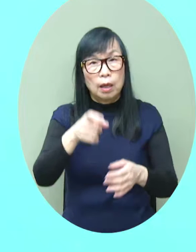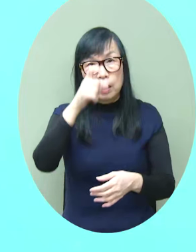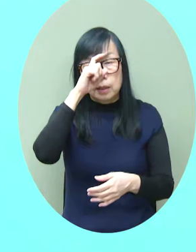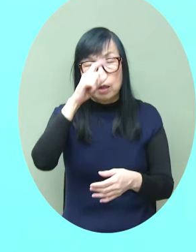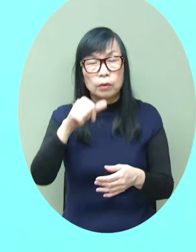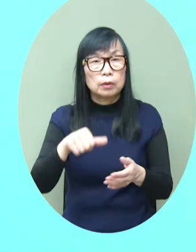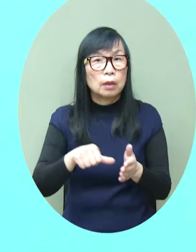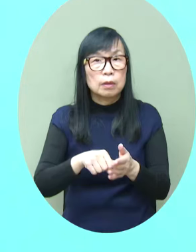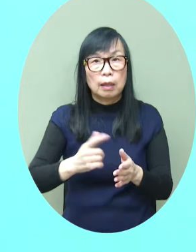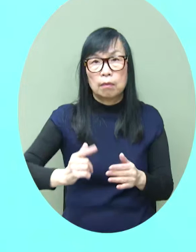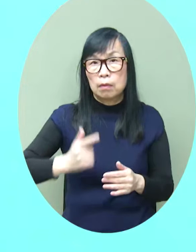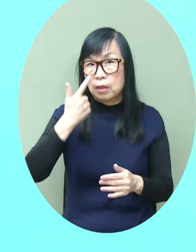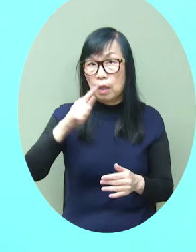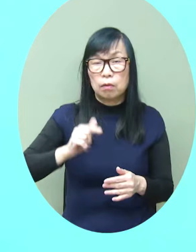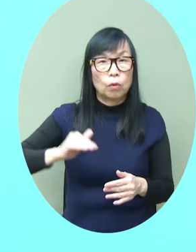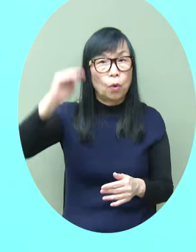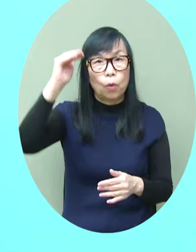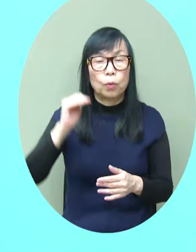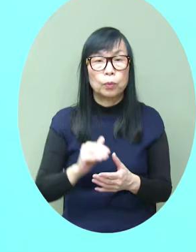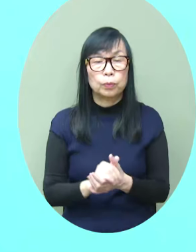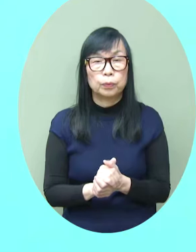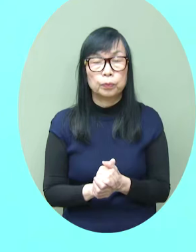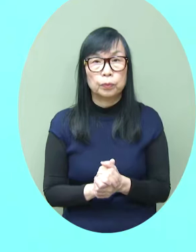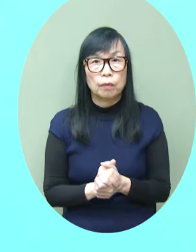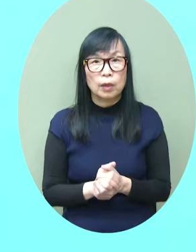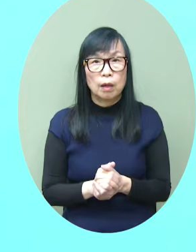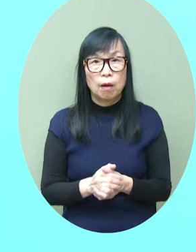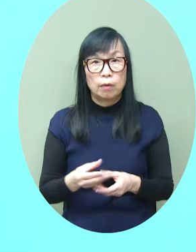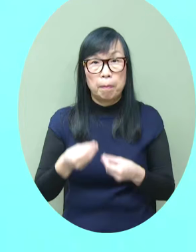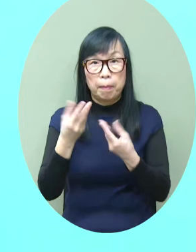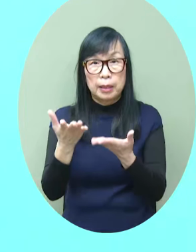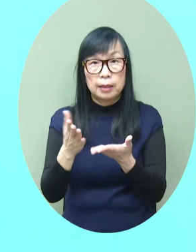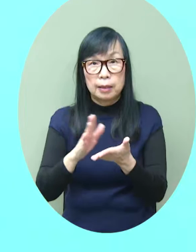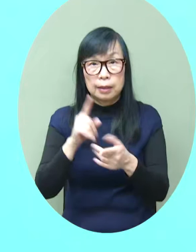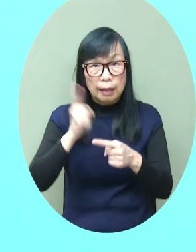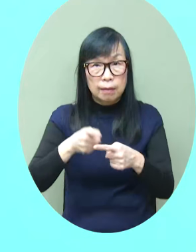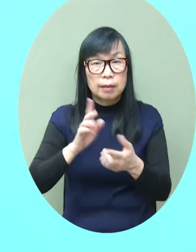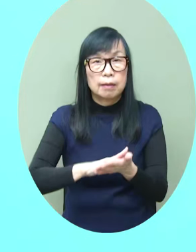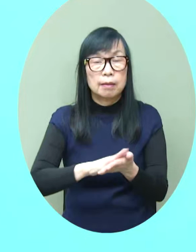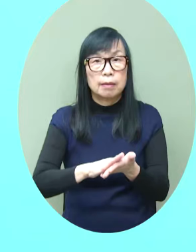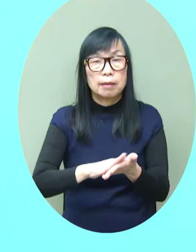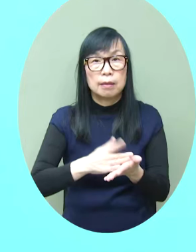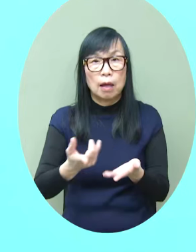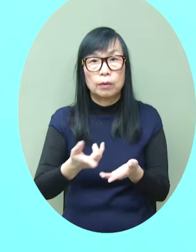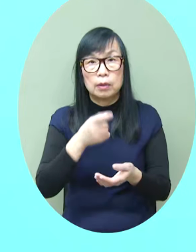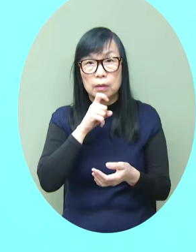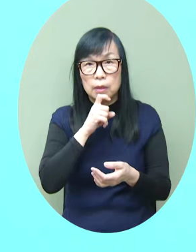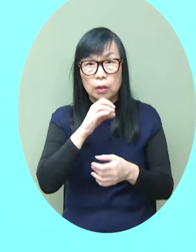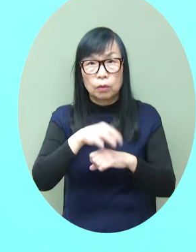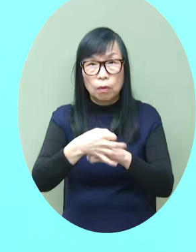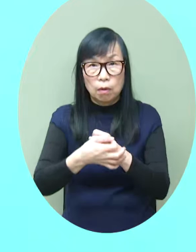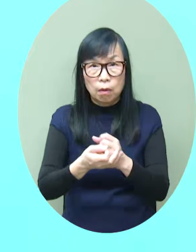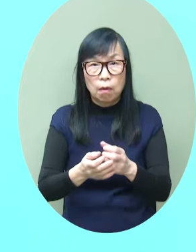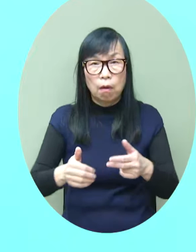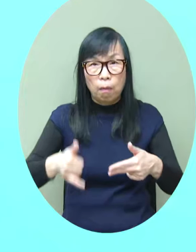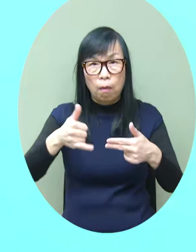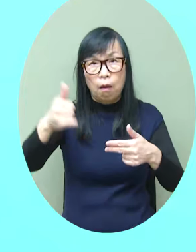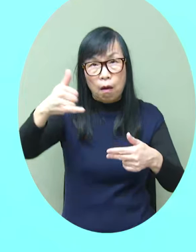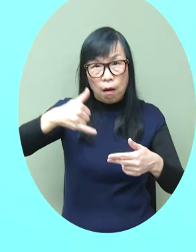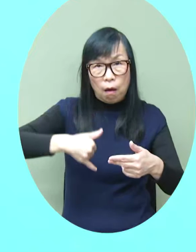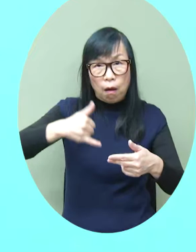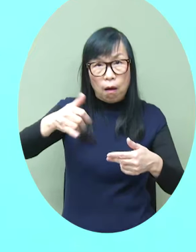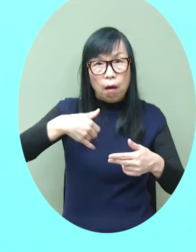some important legal organizations at the regional or international level have also established offices in Hong Kong in